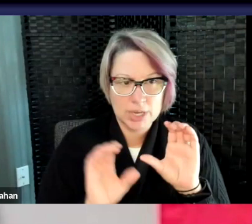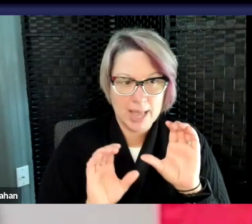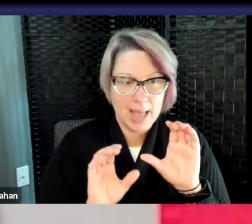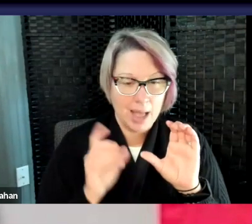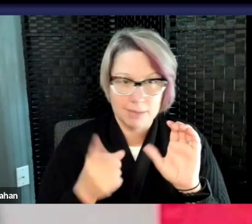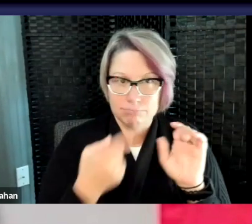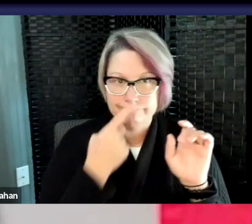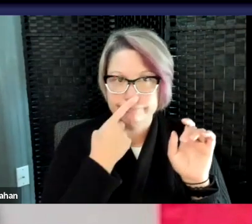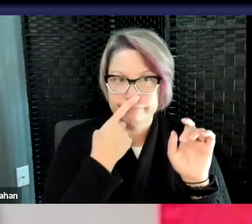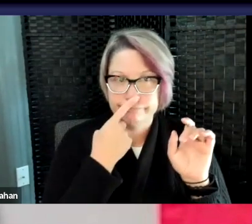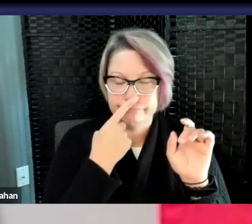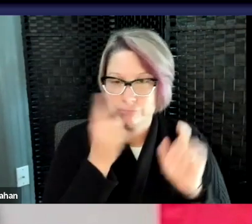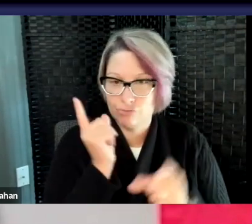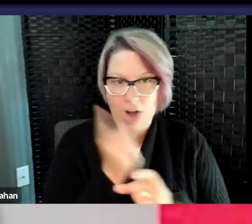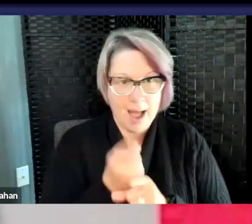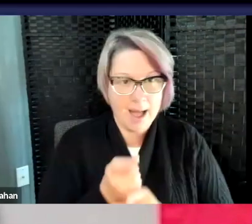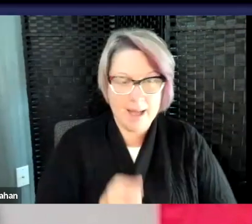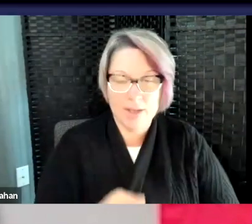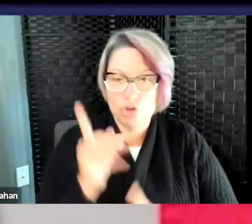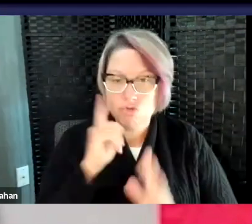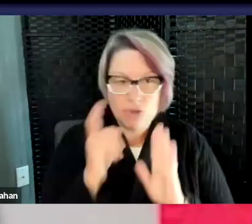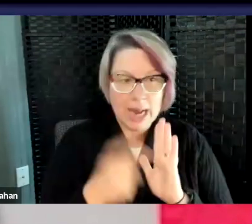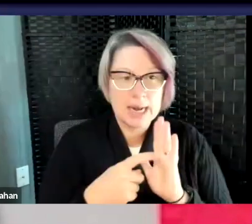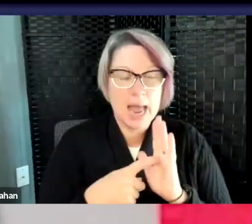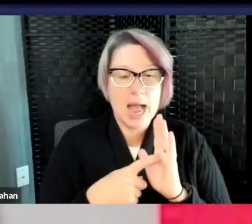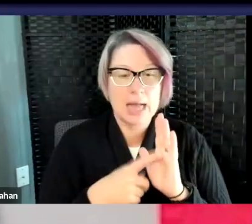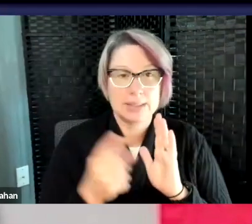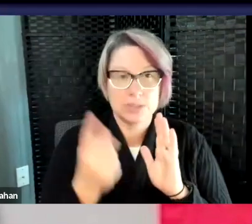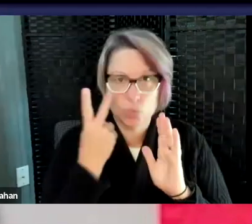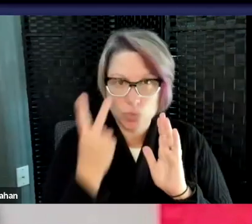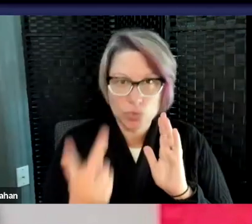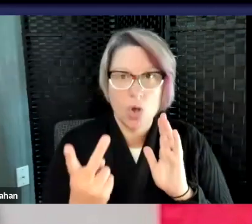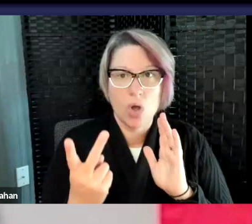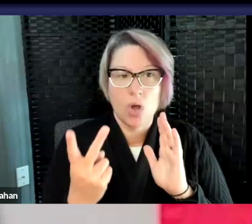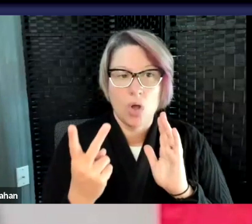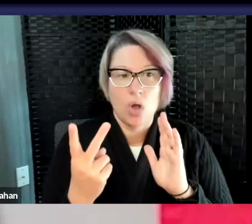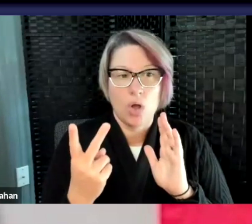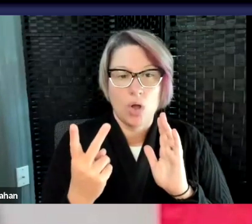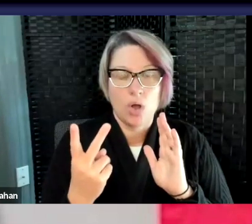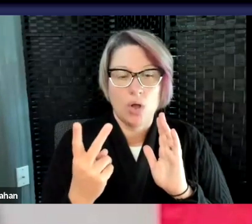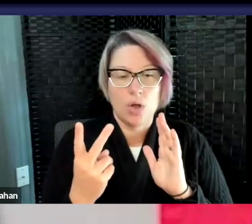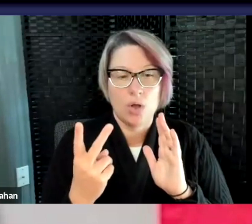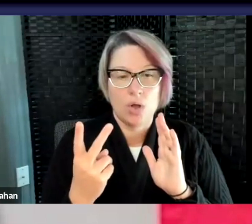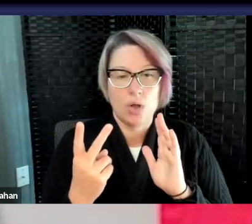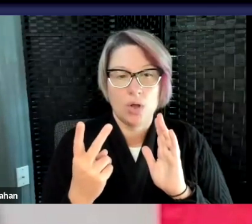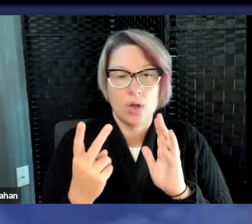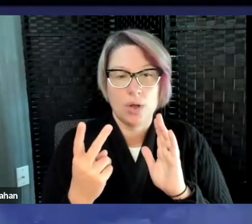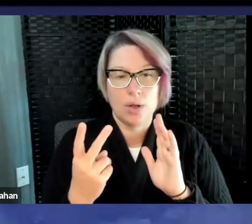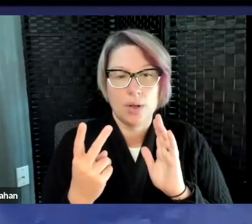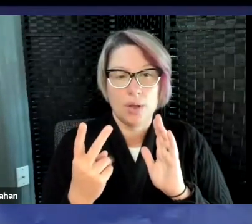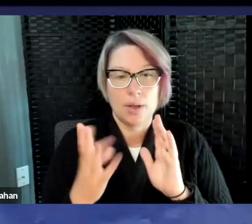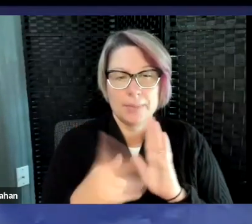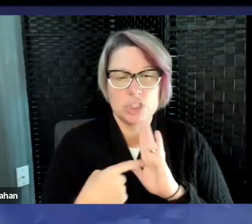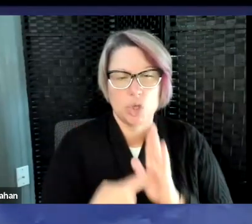this. Okay, so you recognized and you saw, and actually here, you guys are so good at this. Let me show you